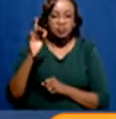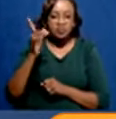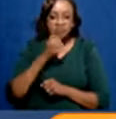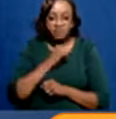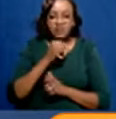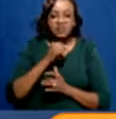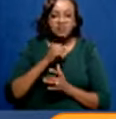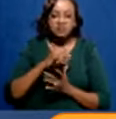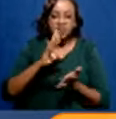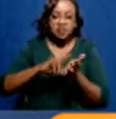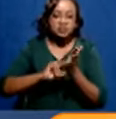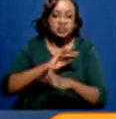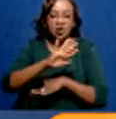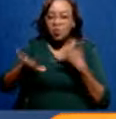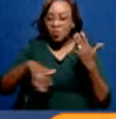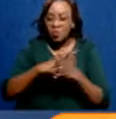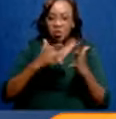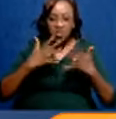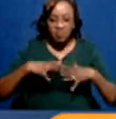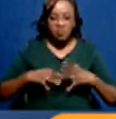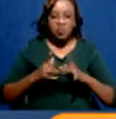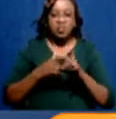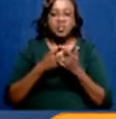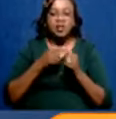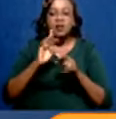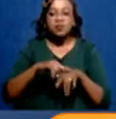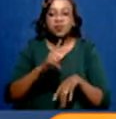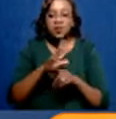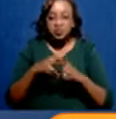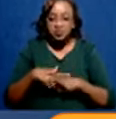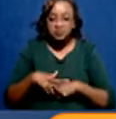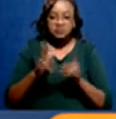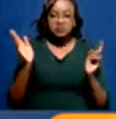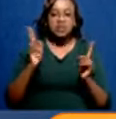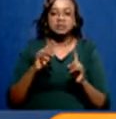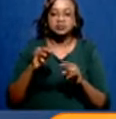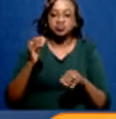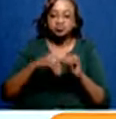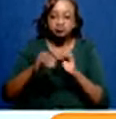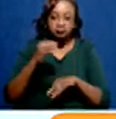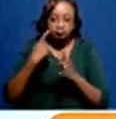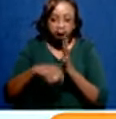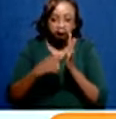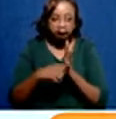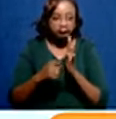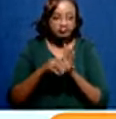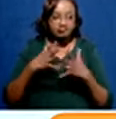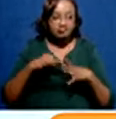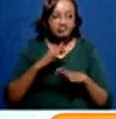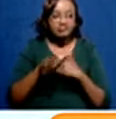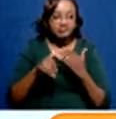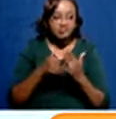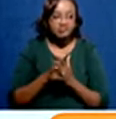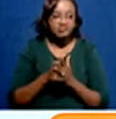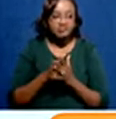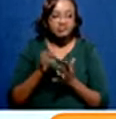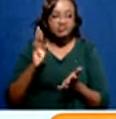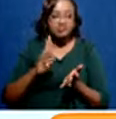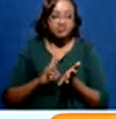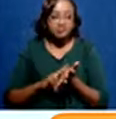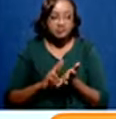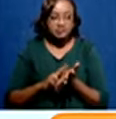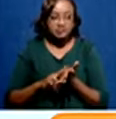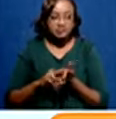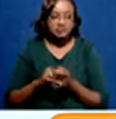in the country so that when you begin the contributions, it is fair that everyone is contributing? Or it's not a requirement? Well, that